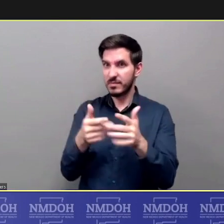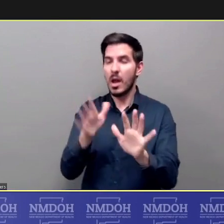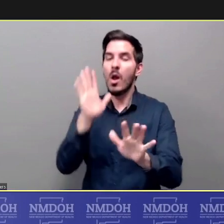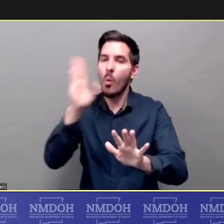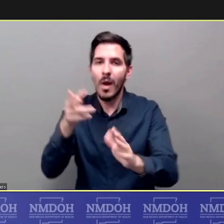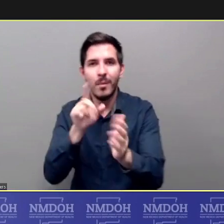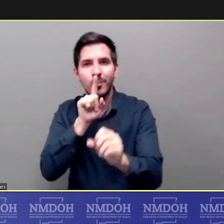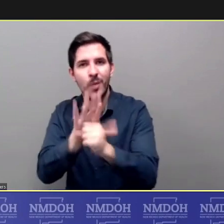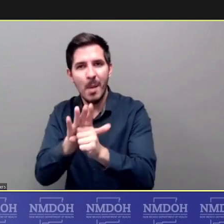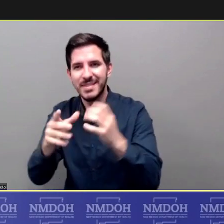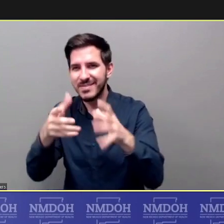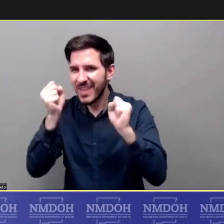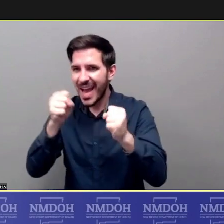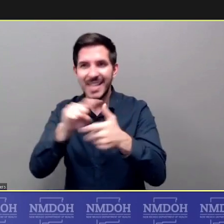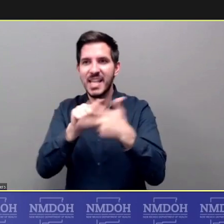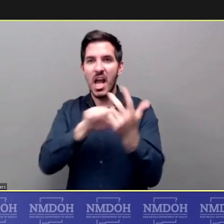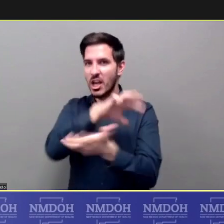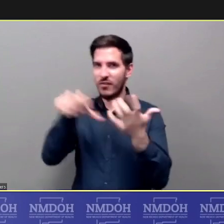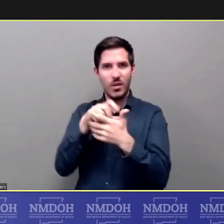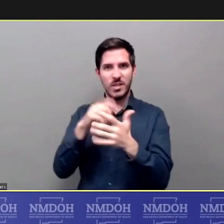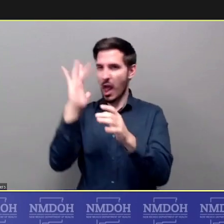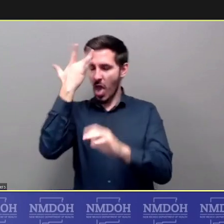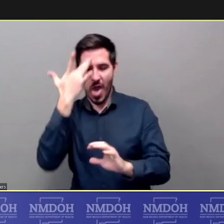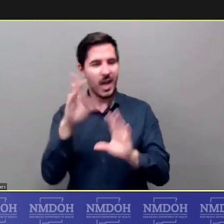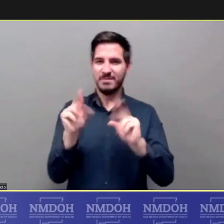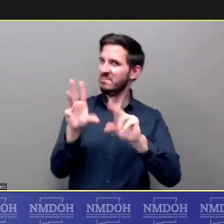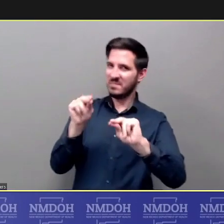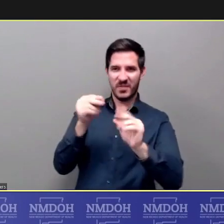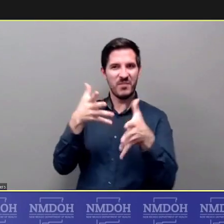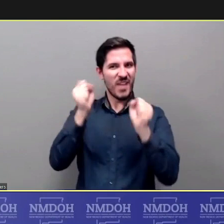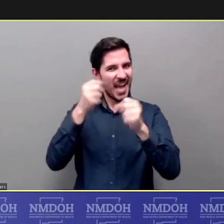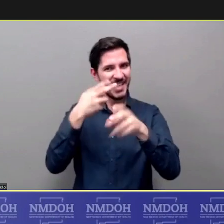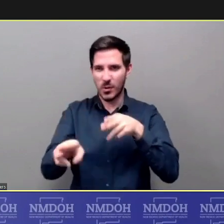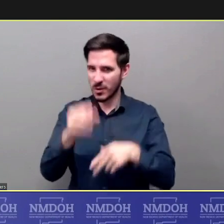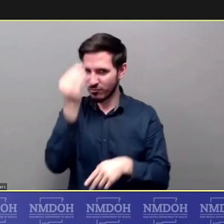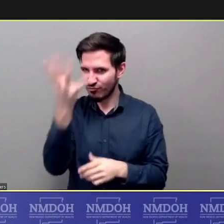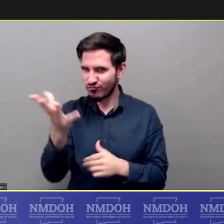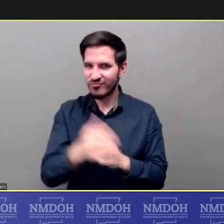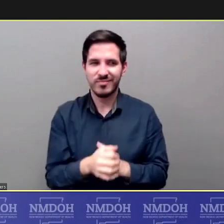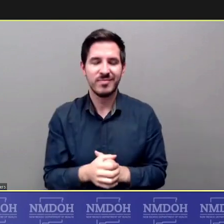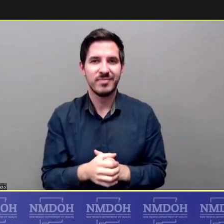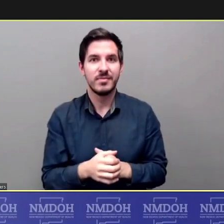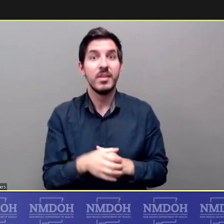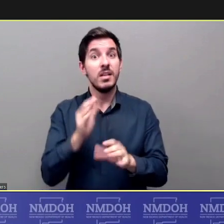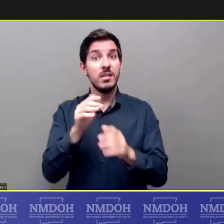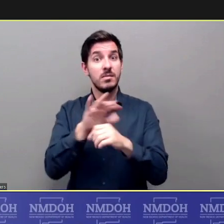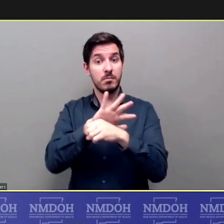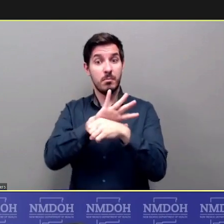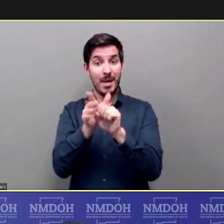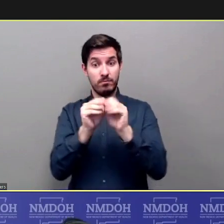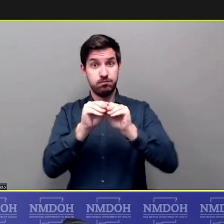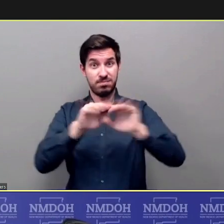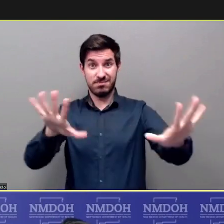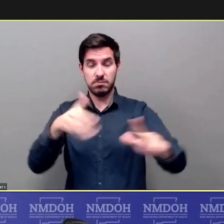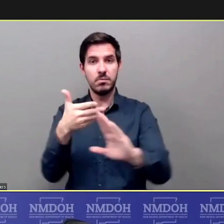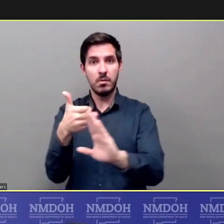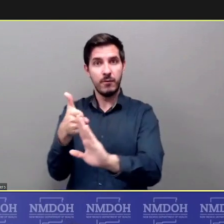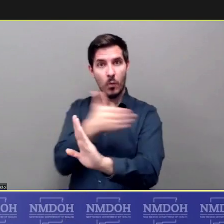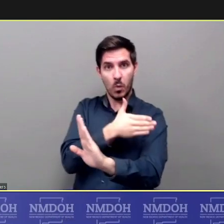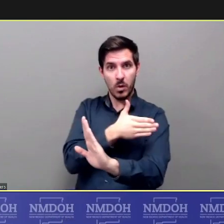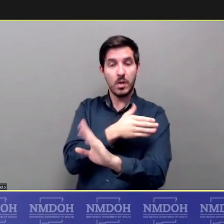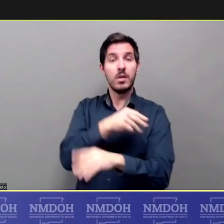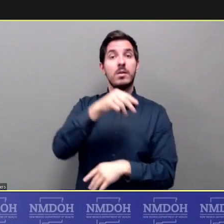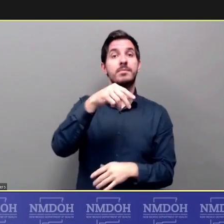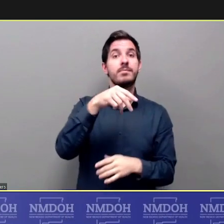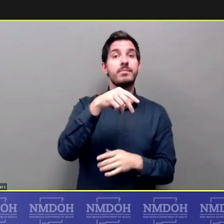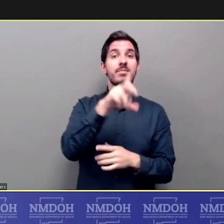and not at all confusing or annoying. Right before the pandemic, the health department had published